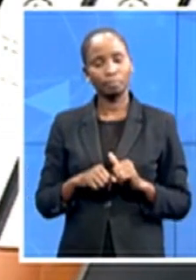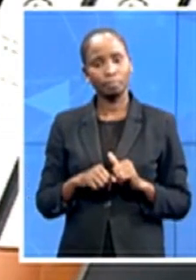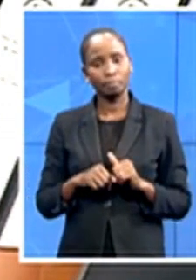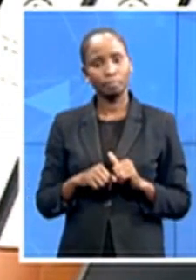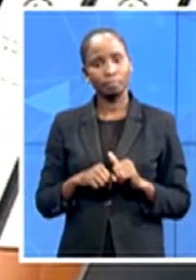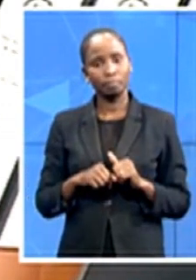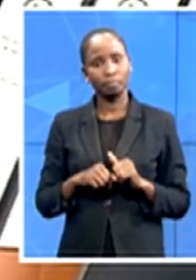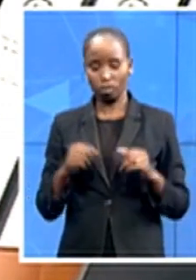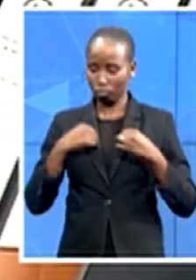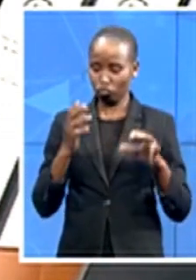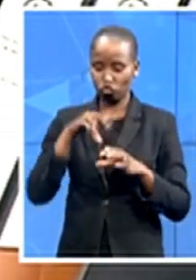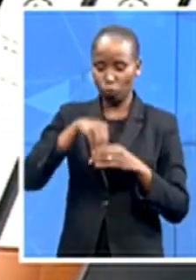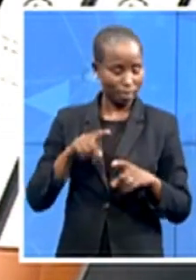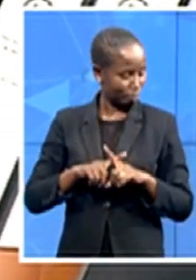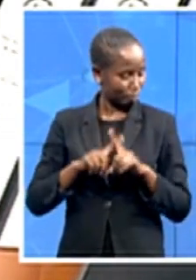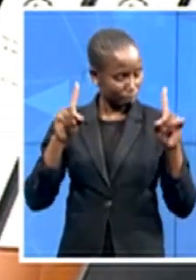in,